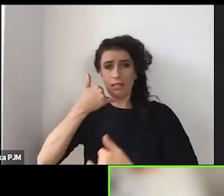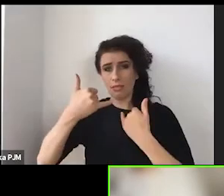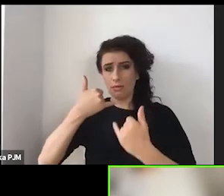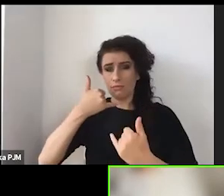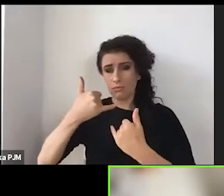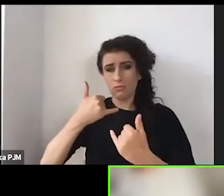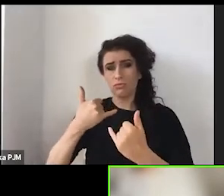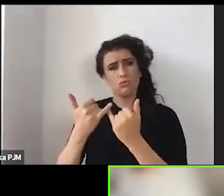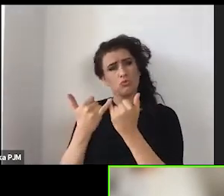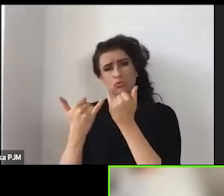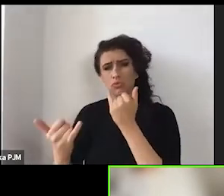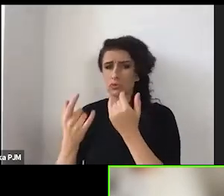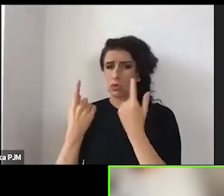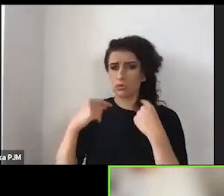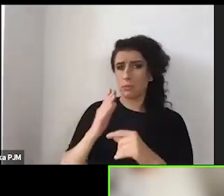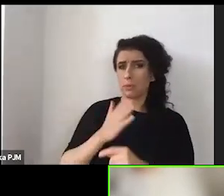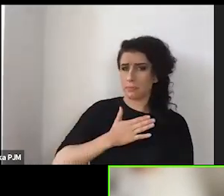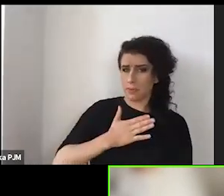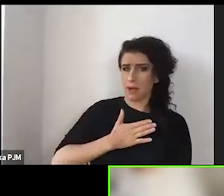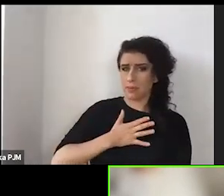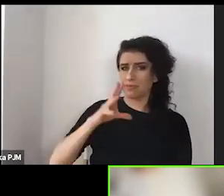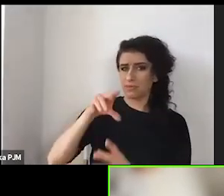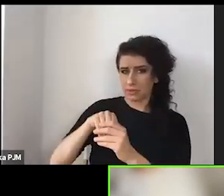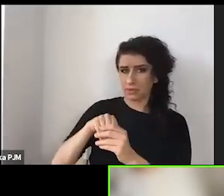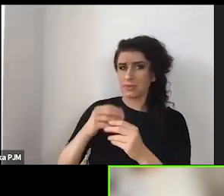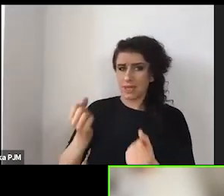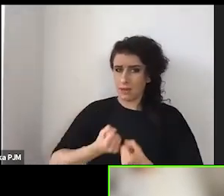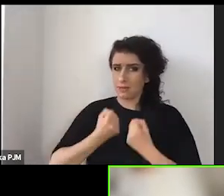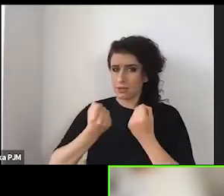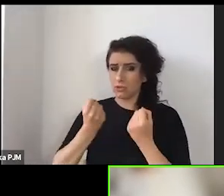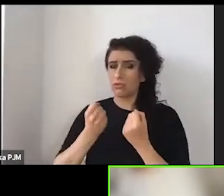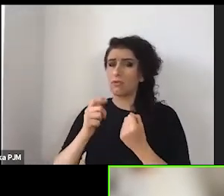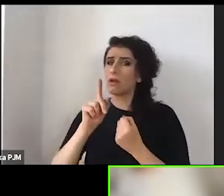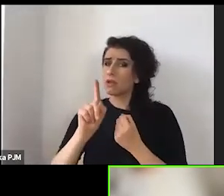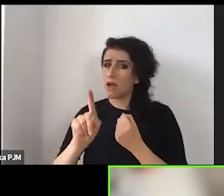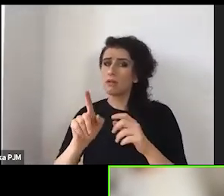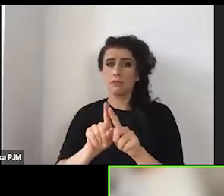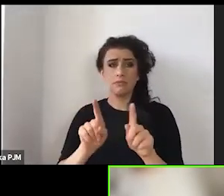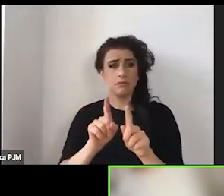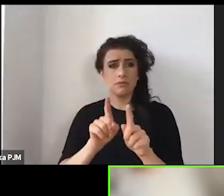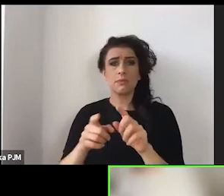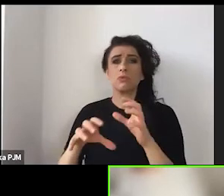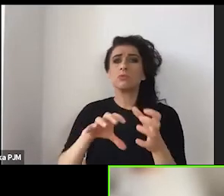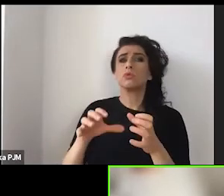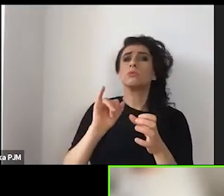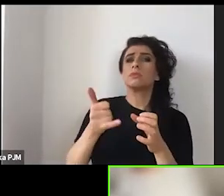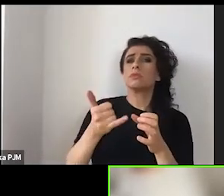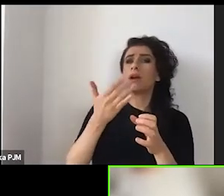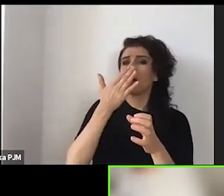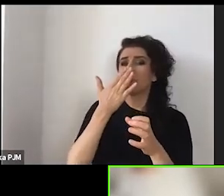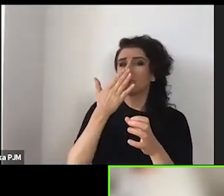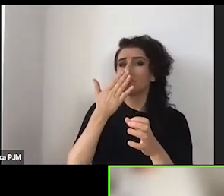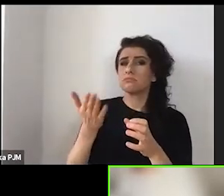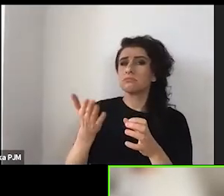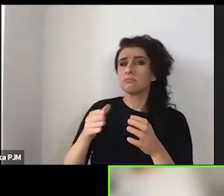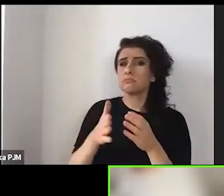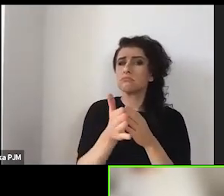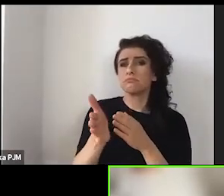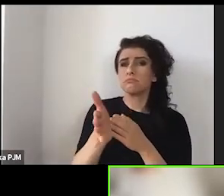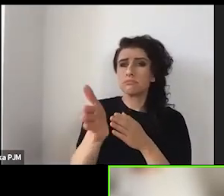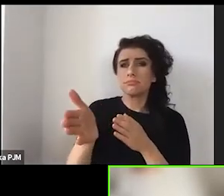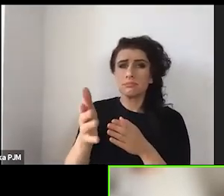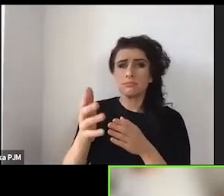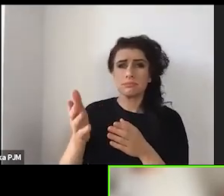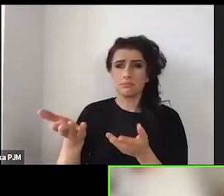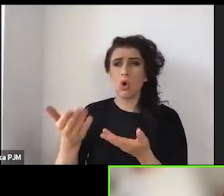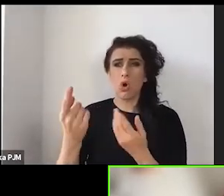it. That's the problem in our country. I don't know what's the case of Poland, but it doesn't. Because you have a person who knows how